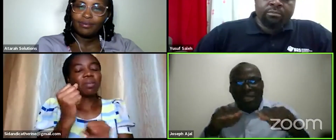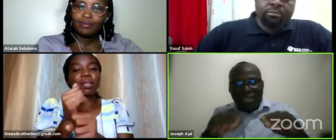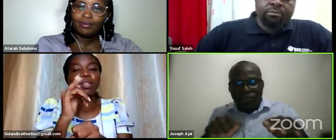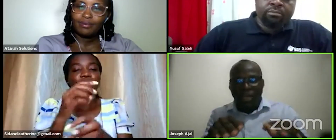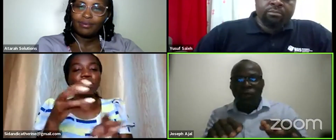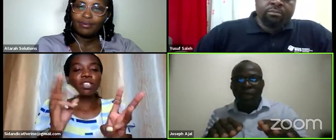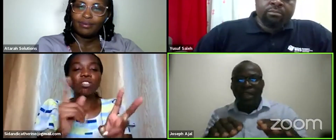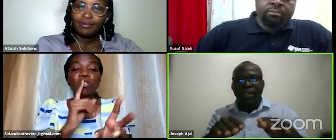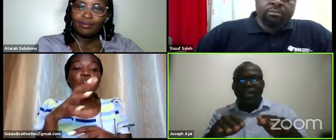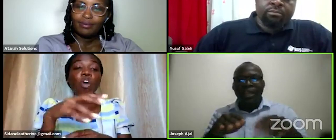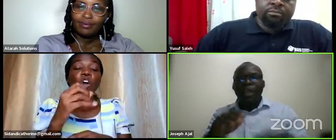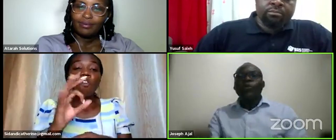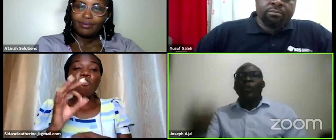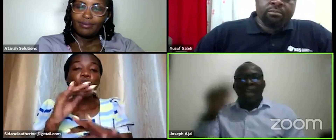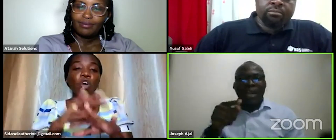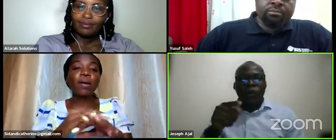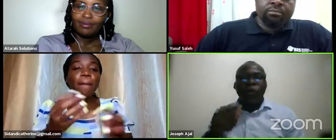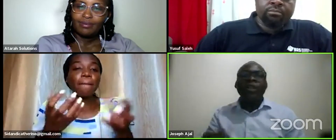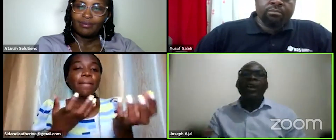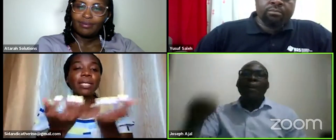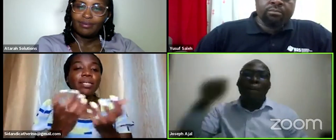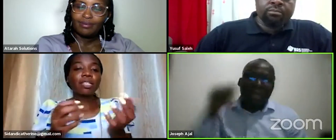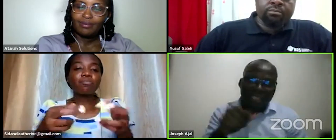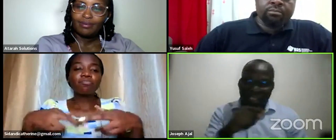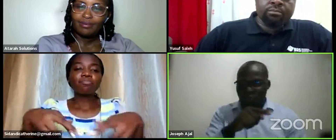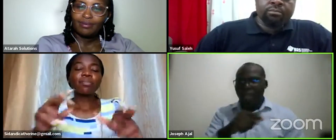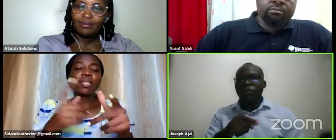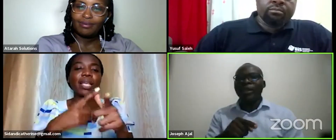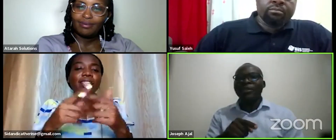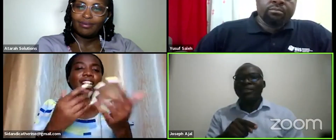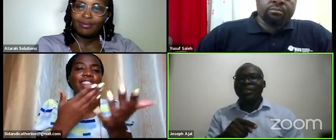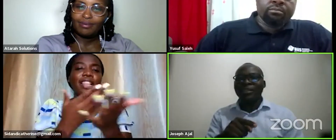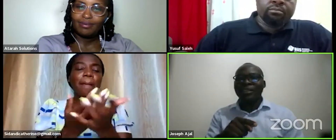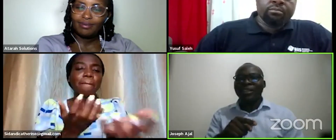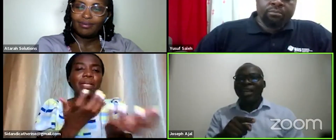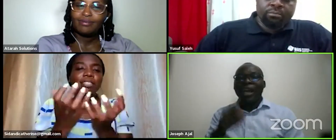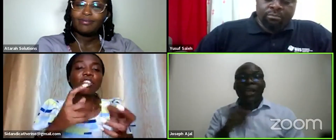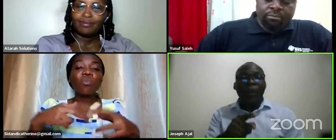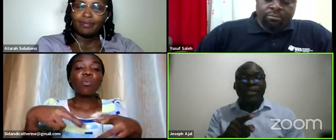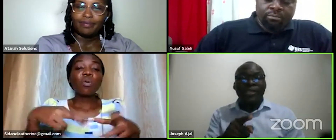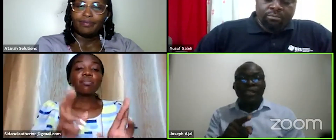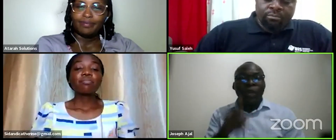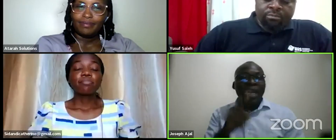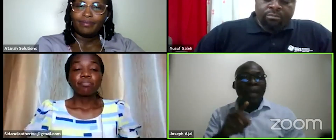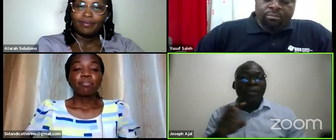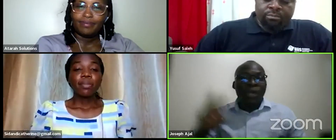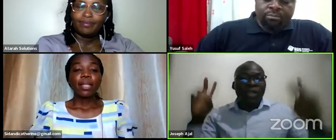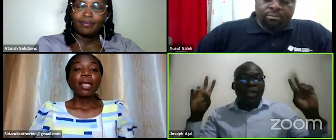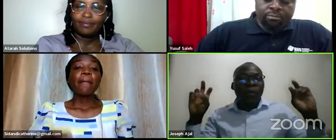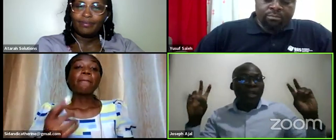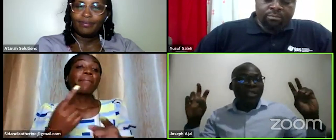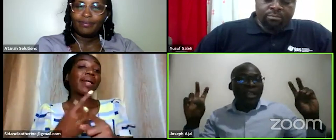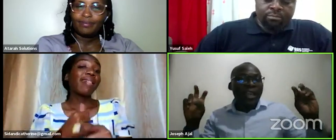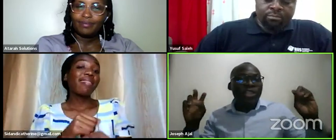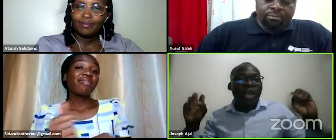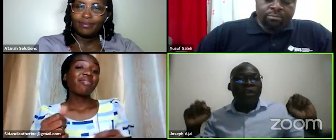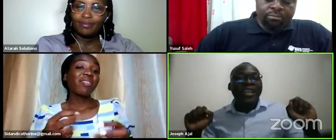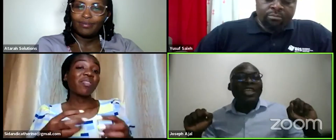the business runway to land on the business runway. Otherwise, you'll end up sounding